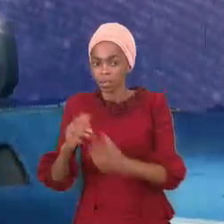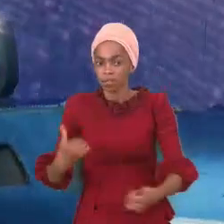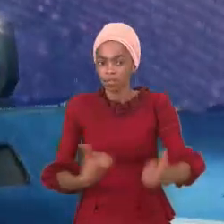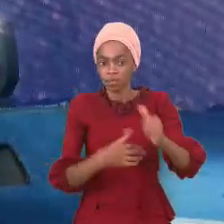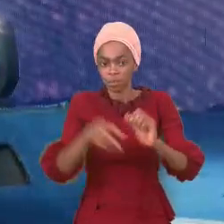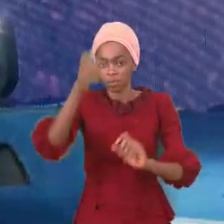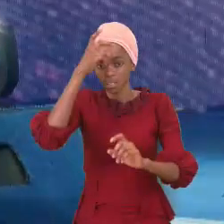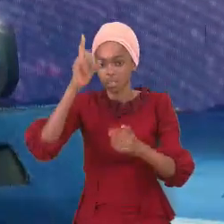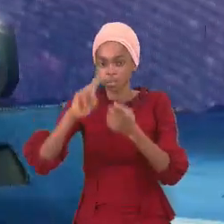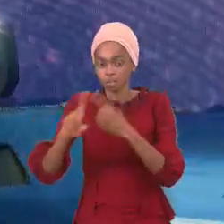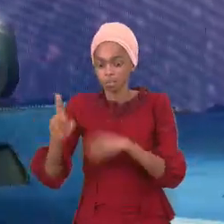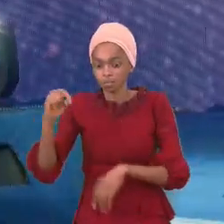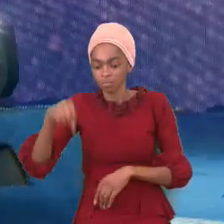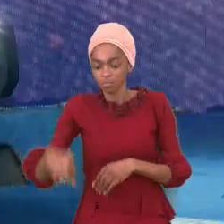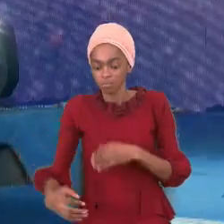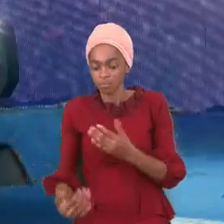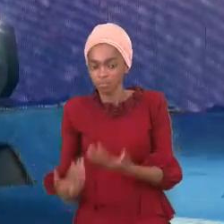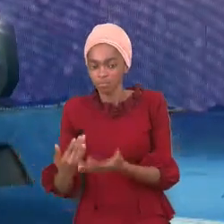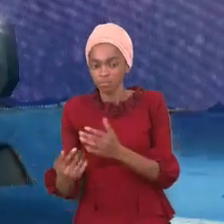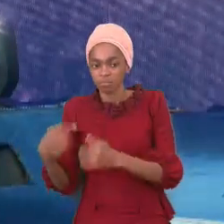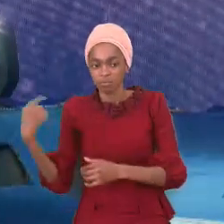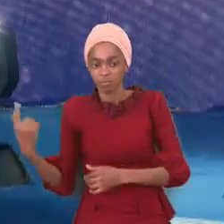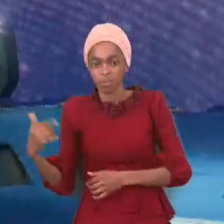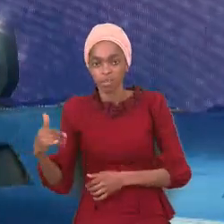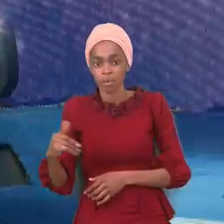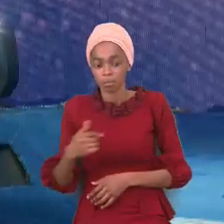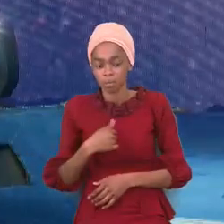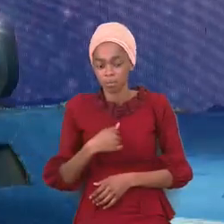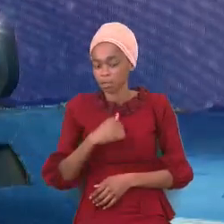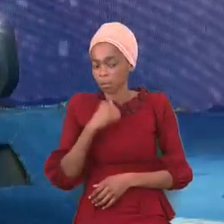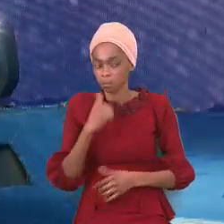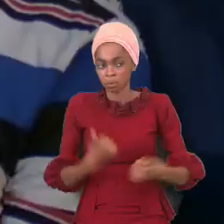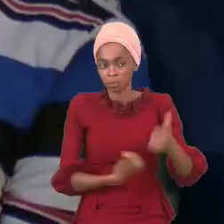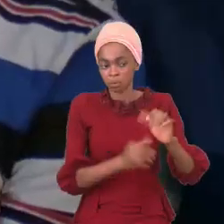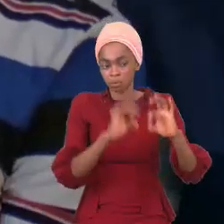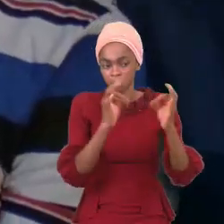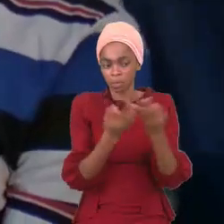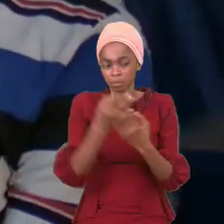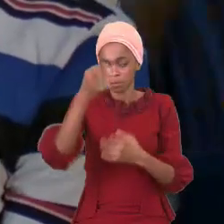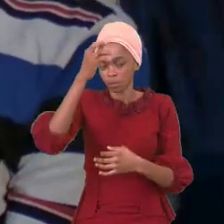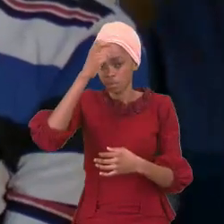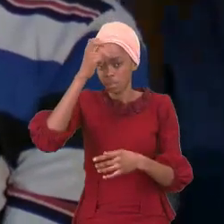where he's going forever and ever. I will not be in the family of Satan.